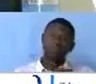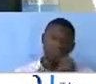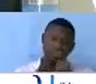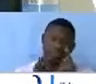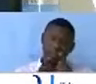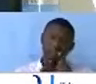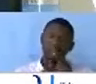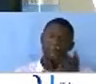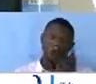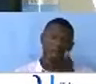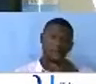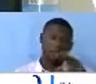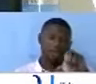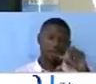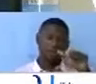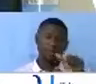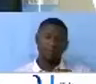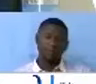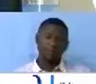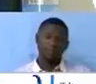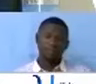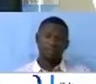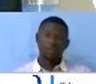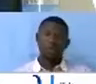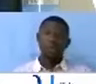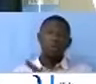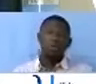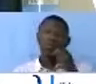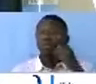Not during the time I was